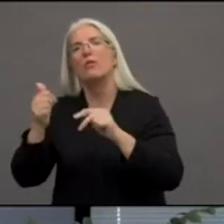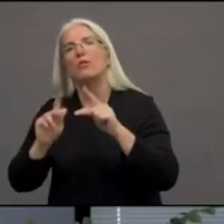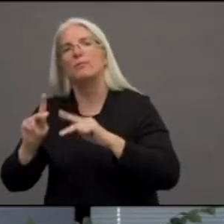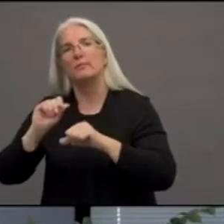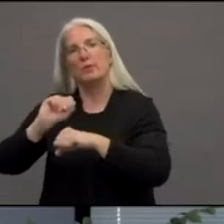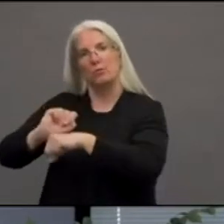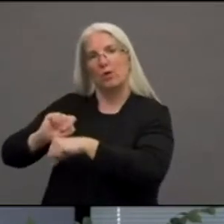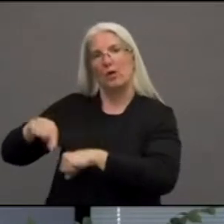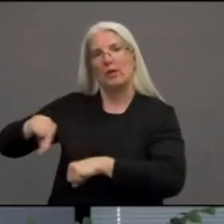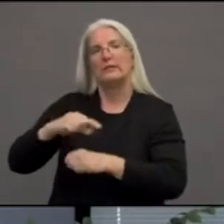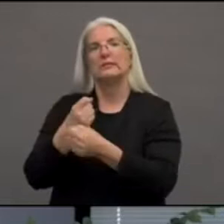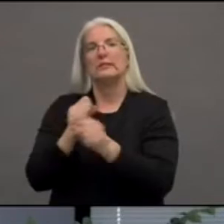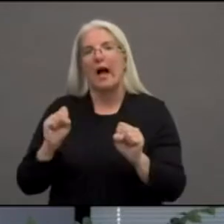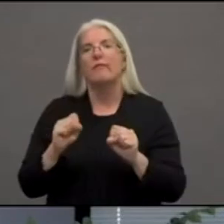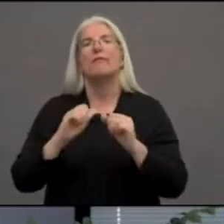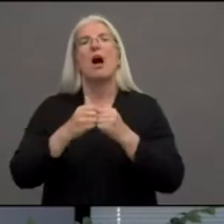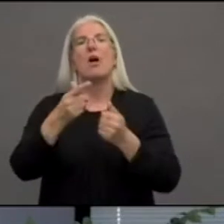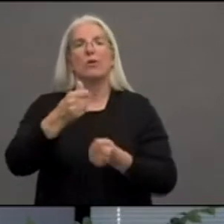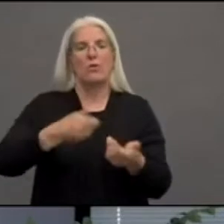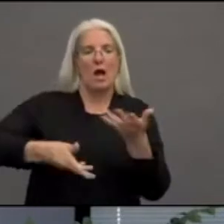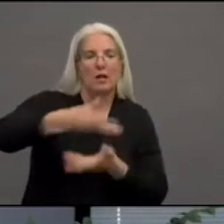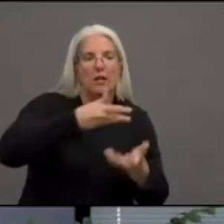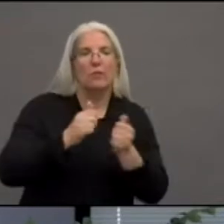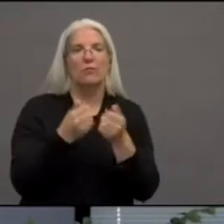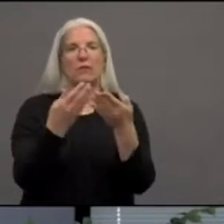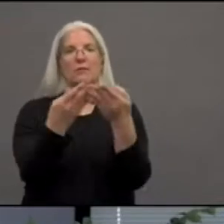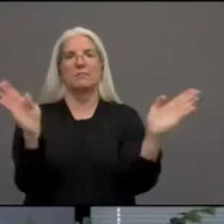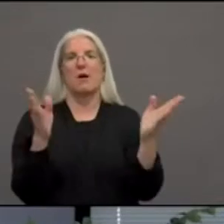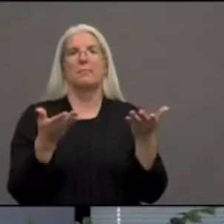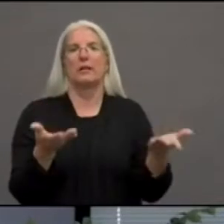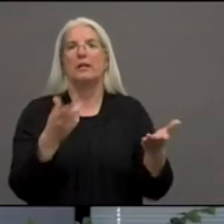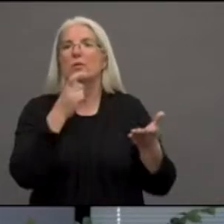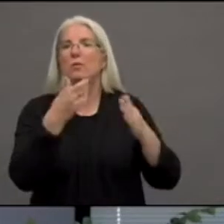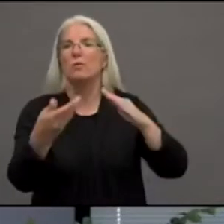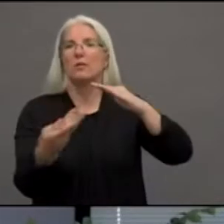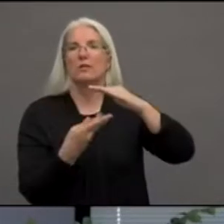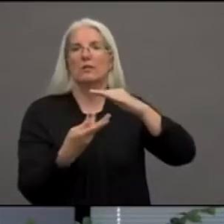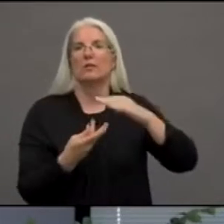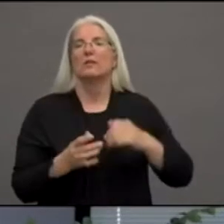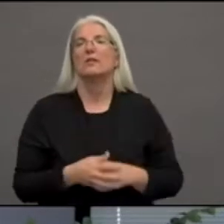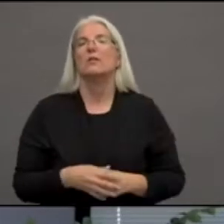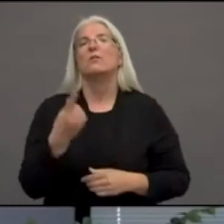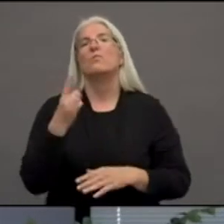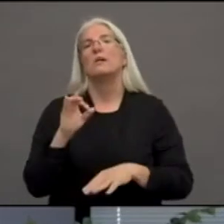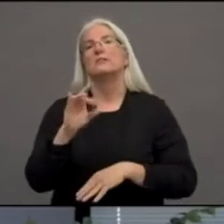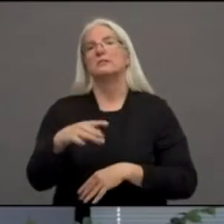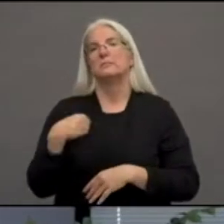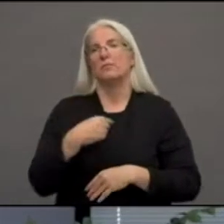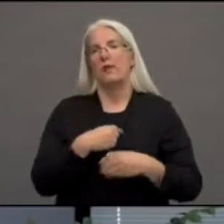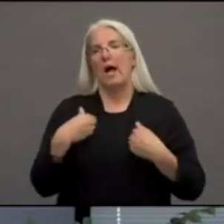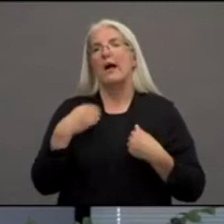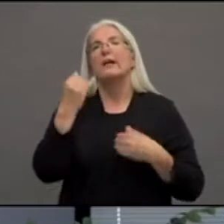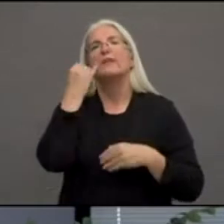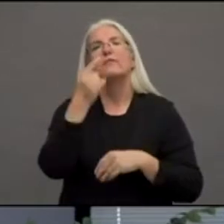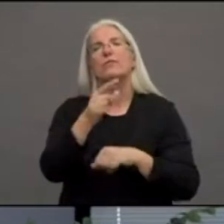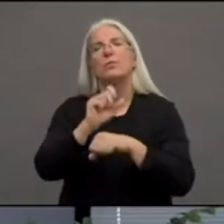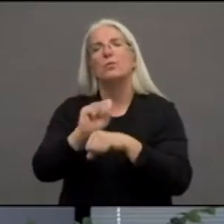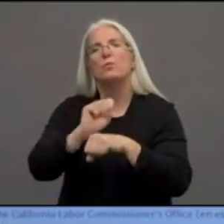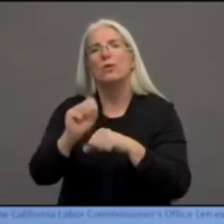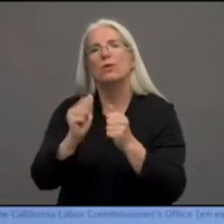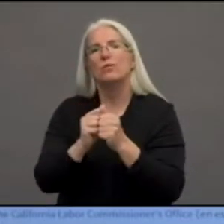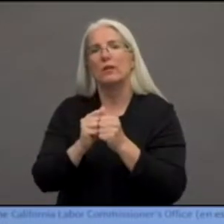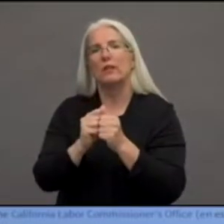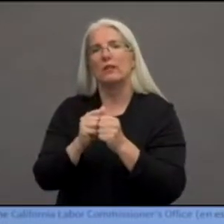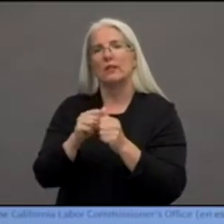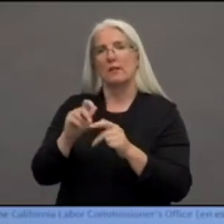working with the public. So one of the tips we have for when you're going to work, we know that it's safest when you can